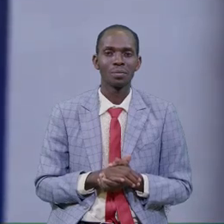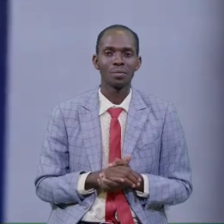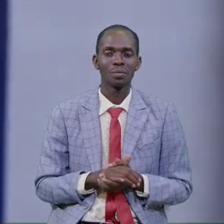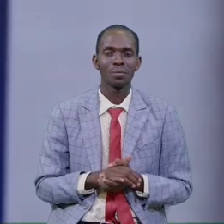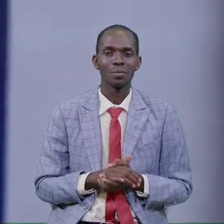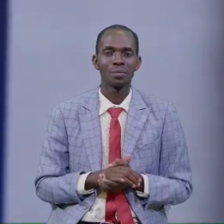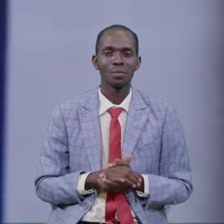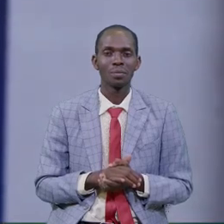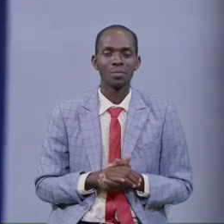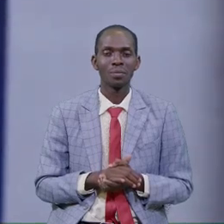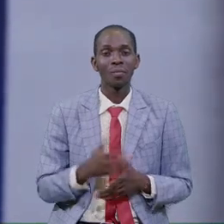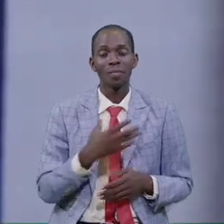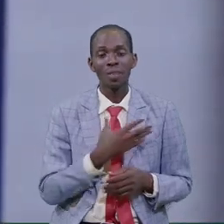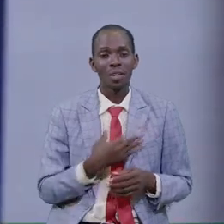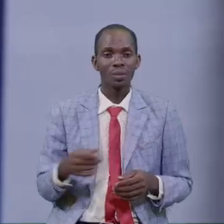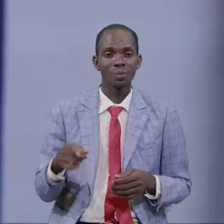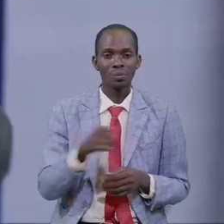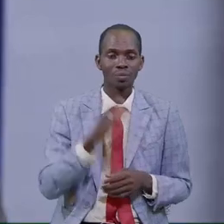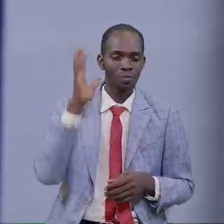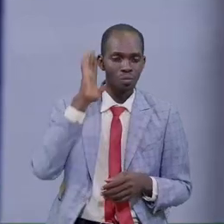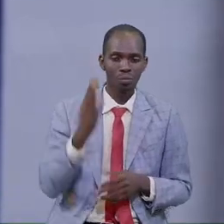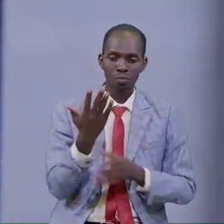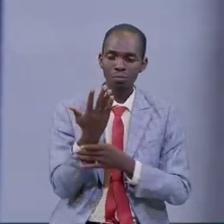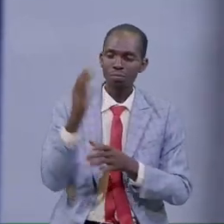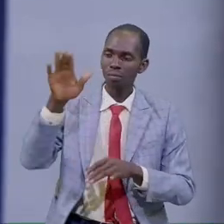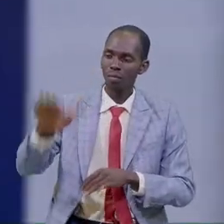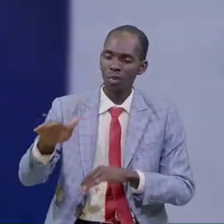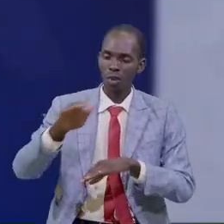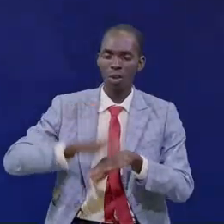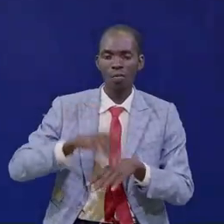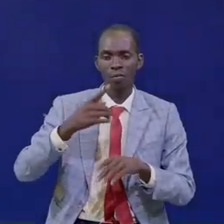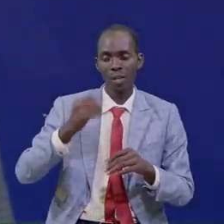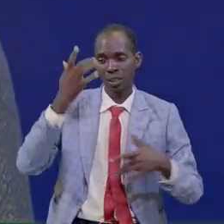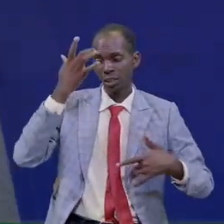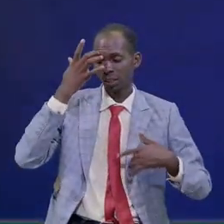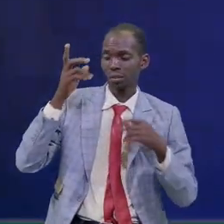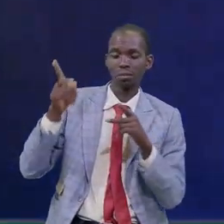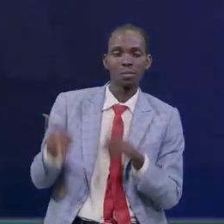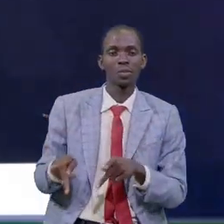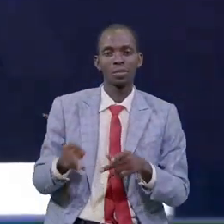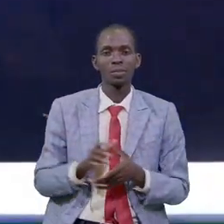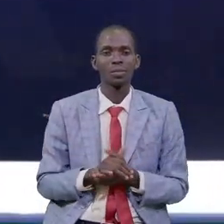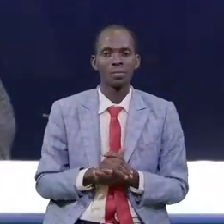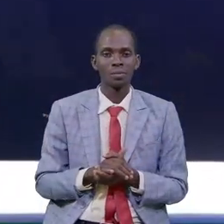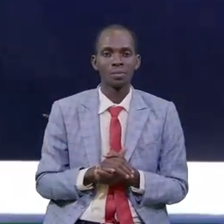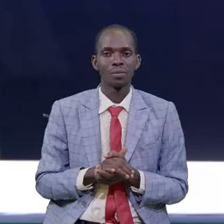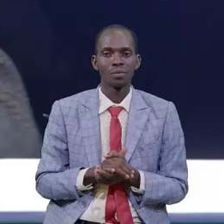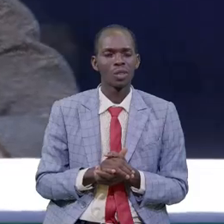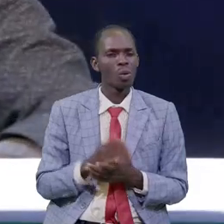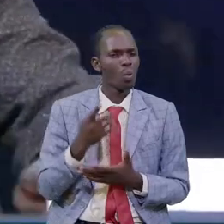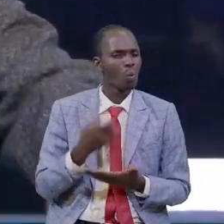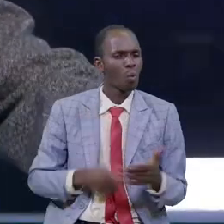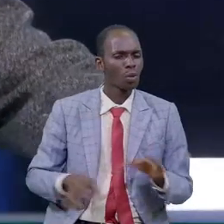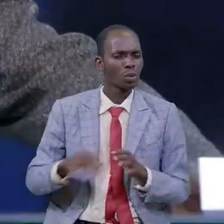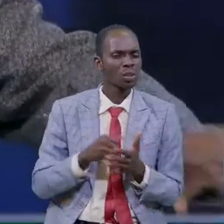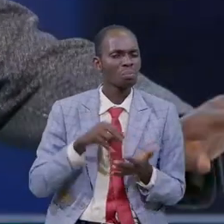And they shall lay their hands on the sick. Ils imposeront les mains aux malades. What does that mean? Qu'est-ce que cela veut dire? Does